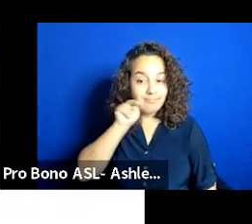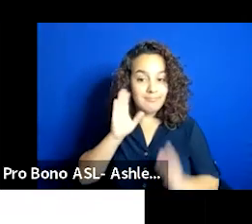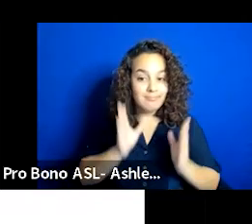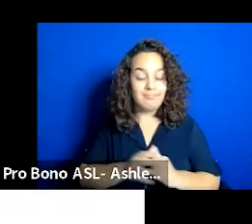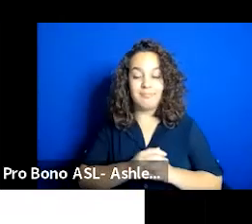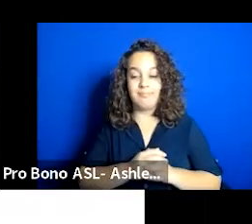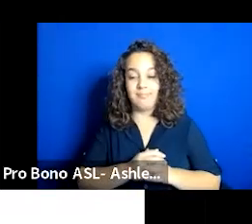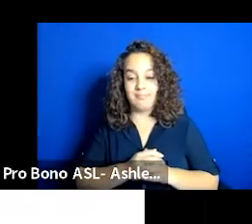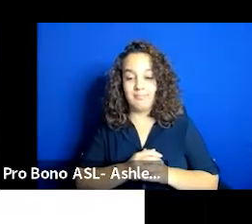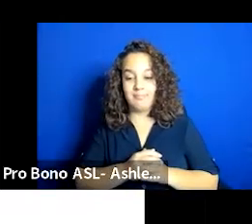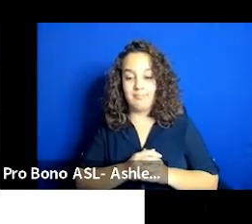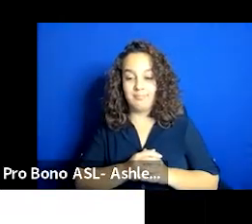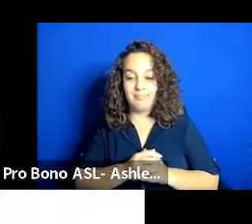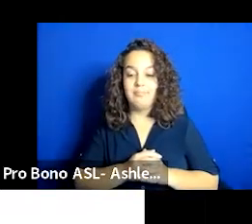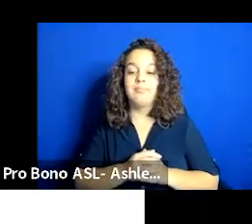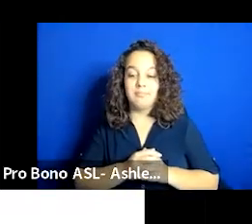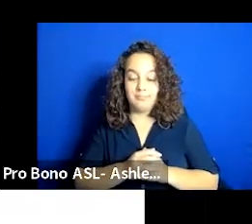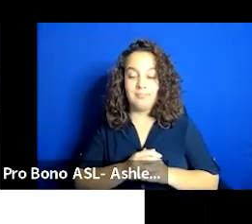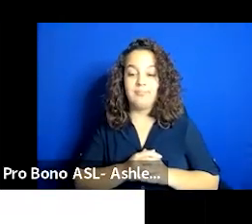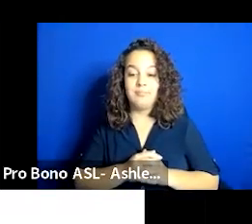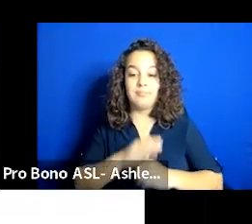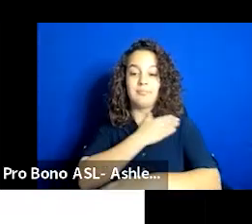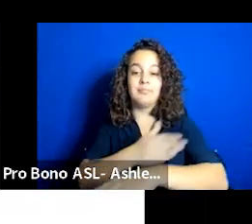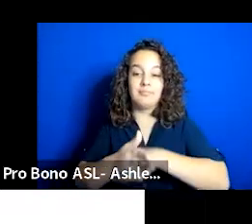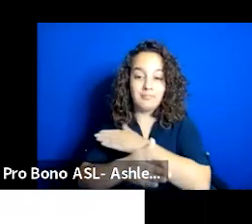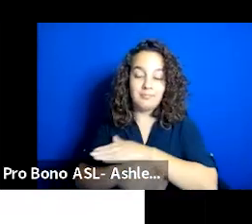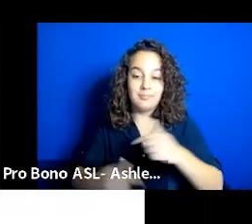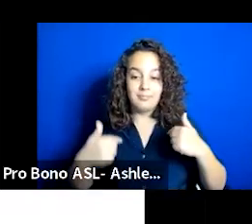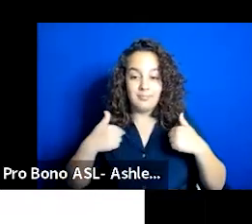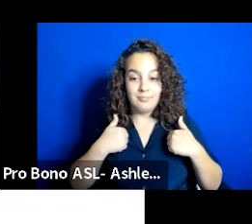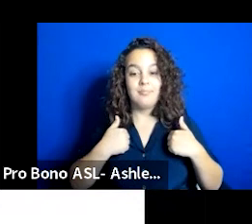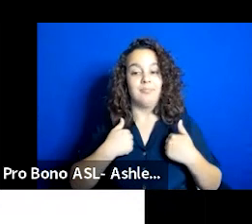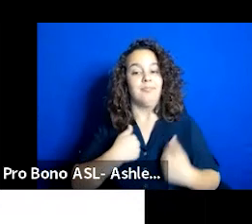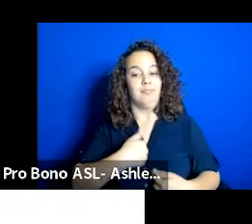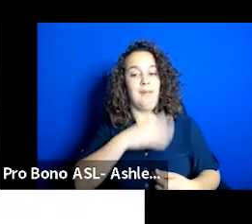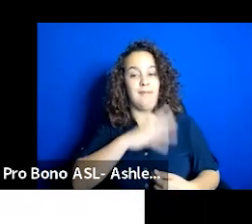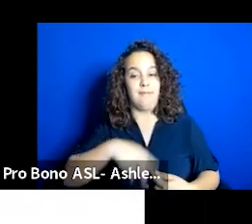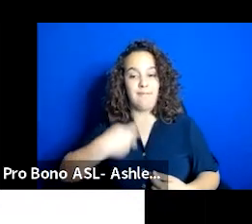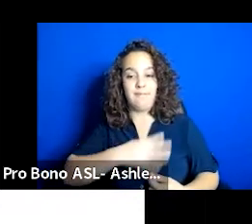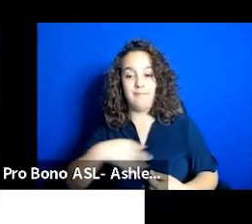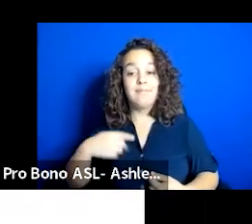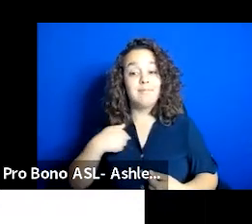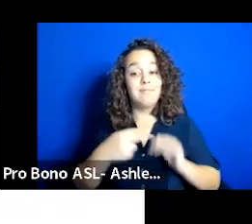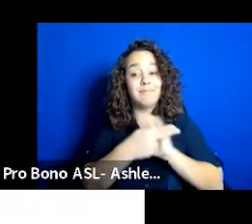a checkered sweater today. My pronouns are he, him, and his. Thank you.